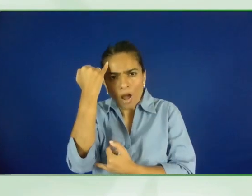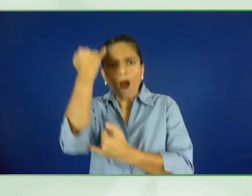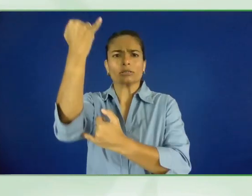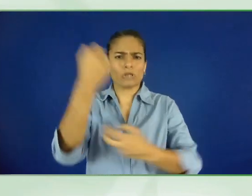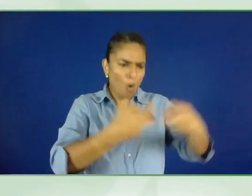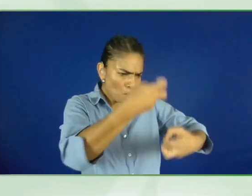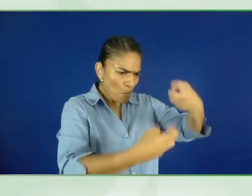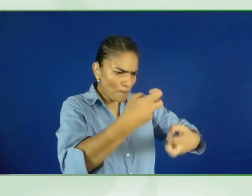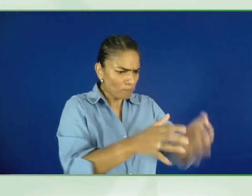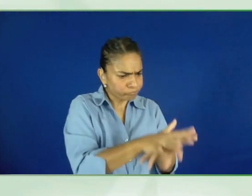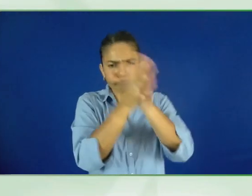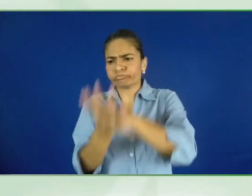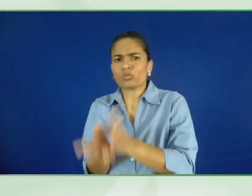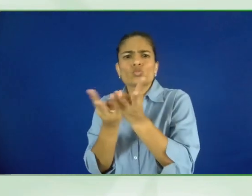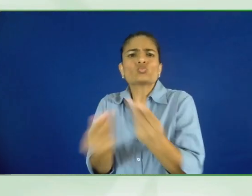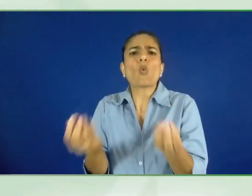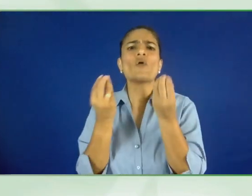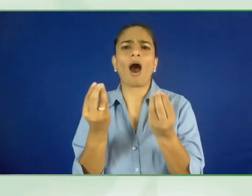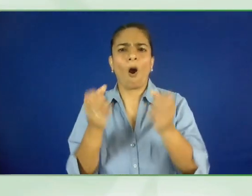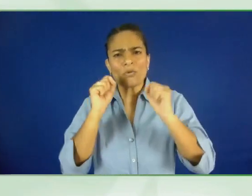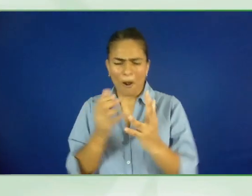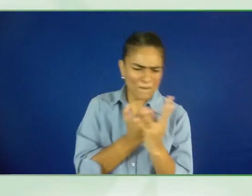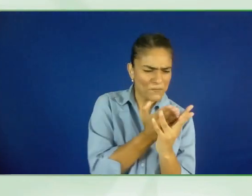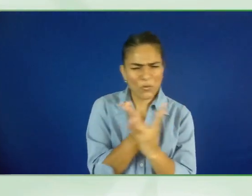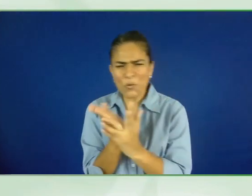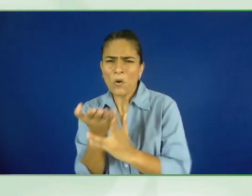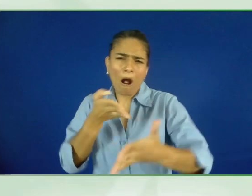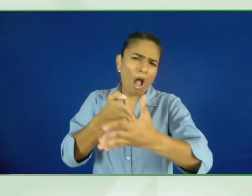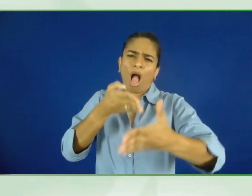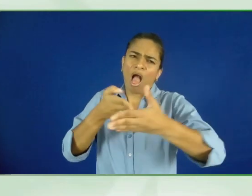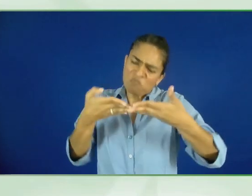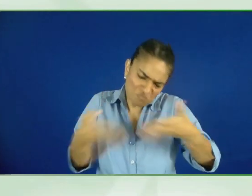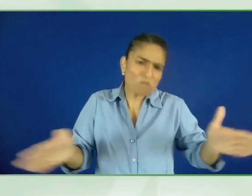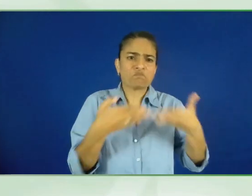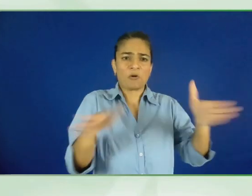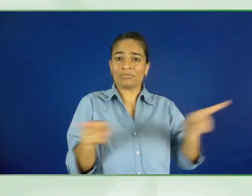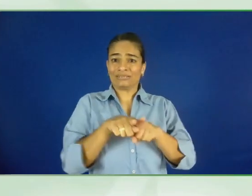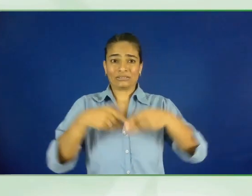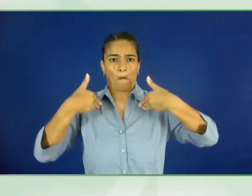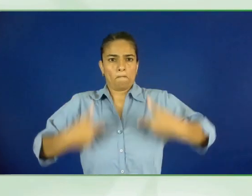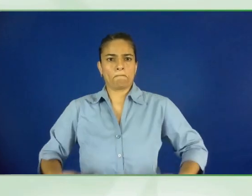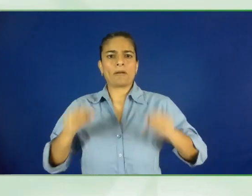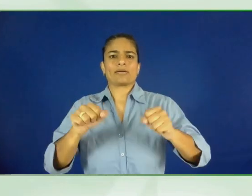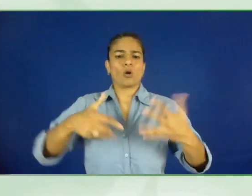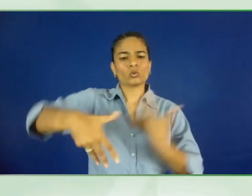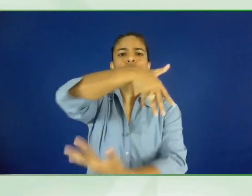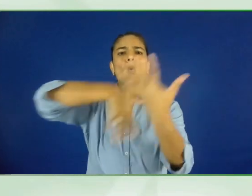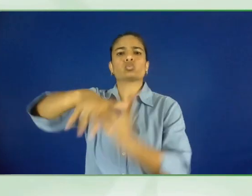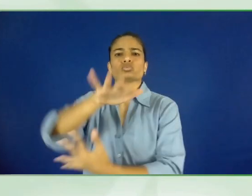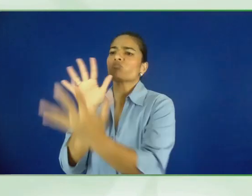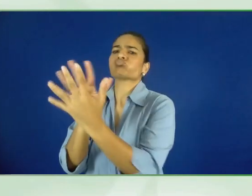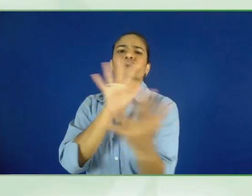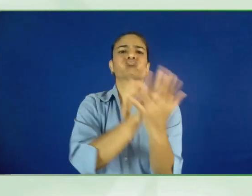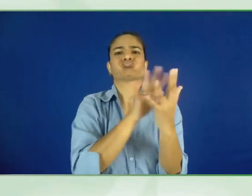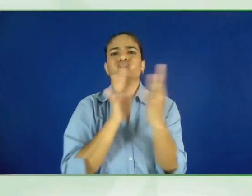difficulties. Just like I can improve my social communication ability through technology, such as AI